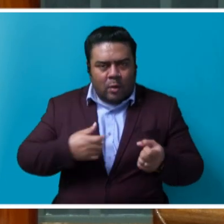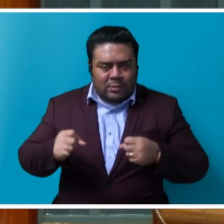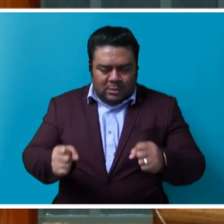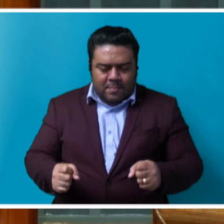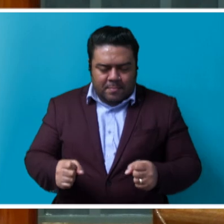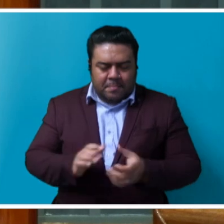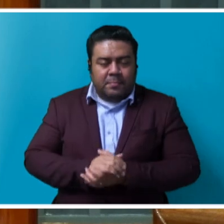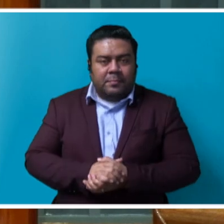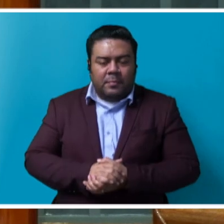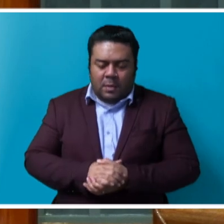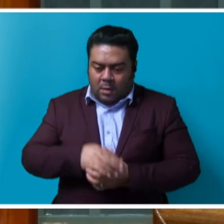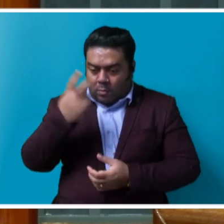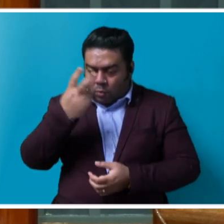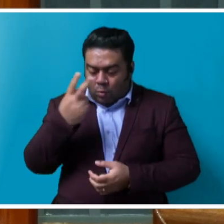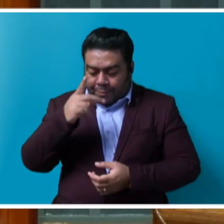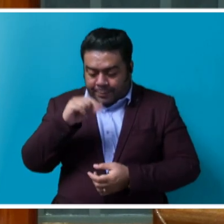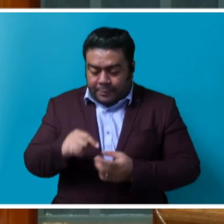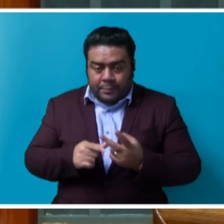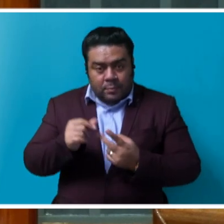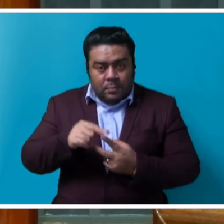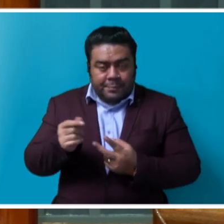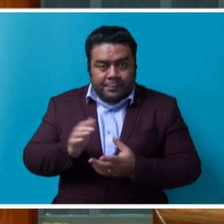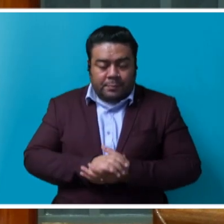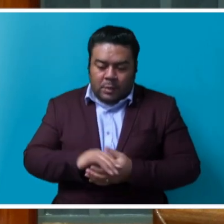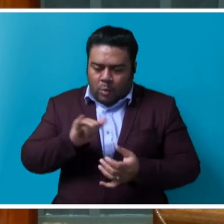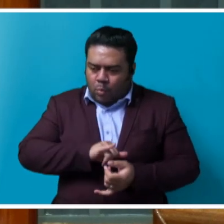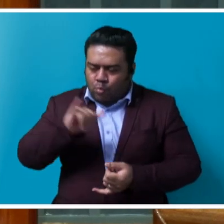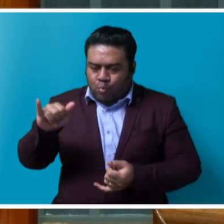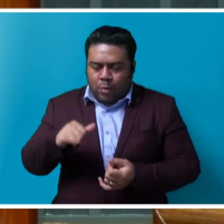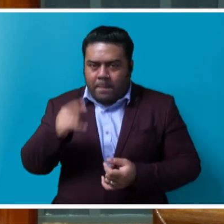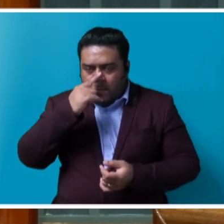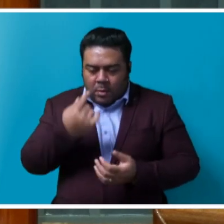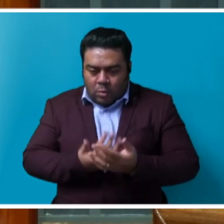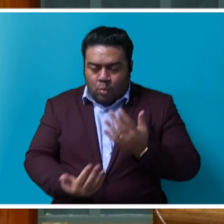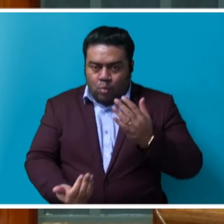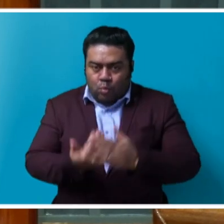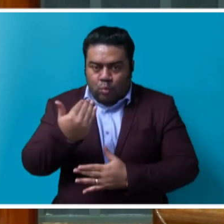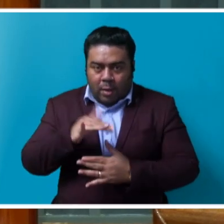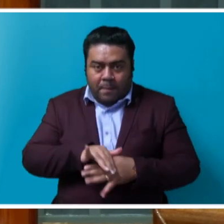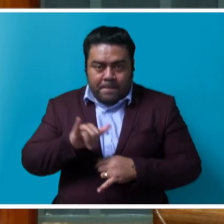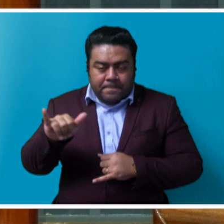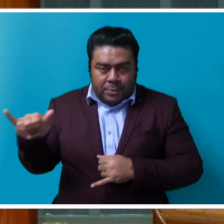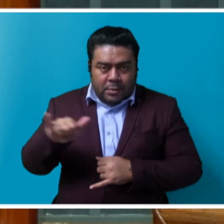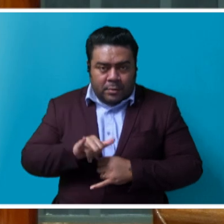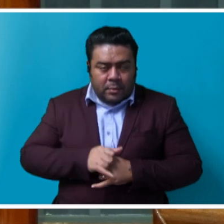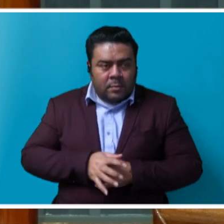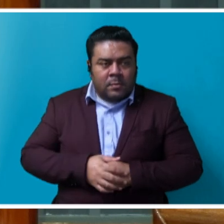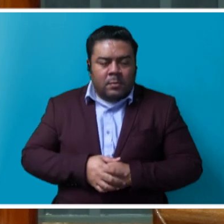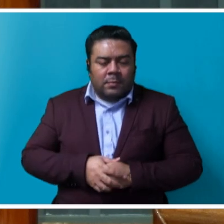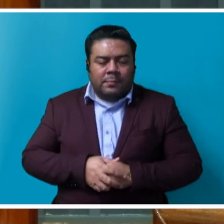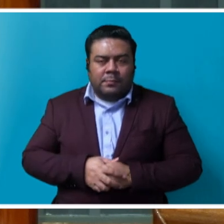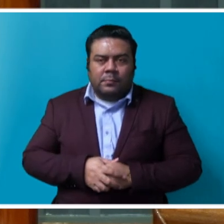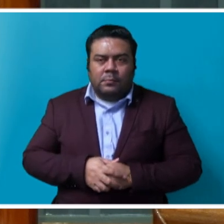are detected before passengers reboard. We are taking this matter seriously and are leaving no stone